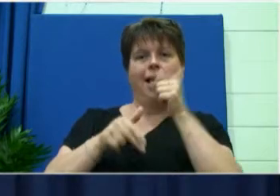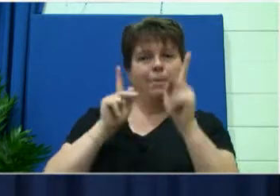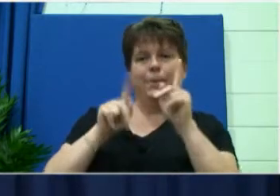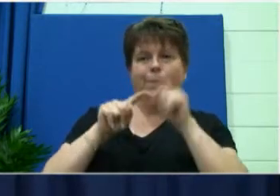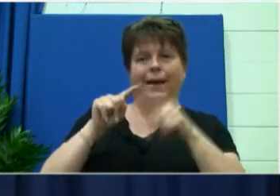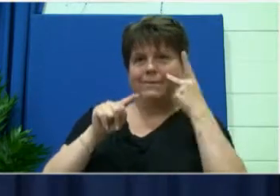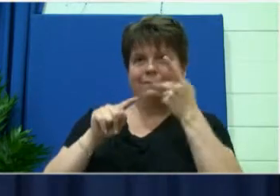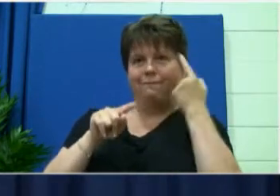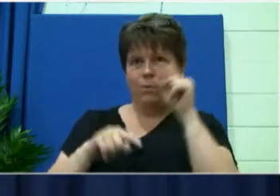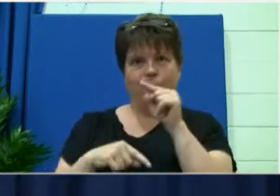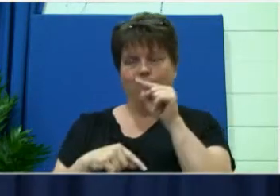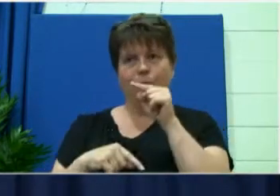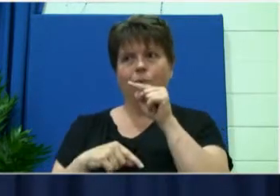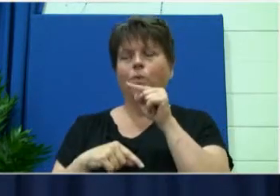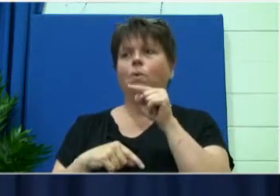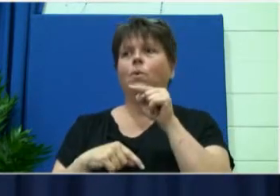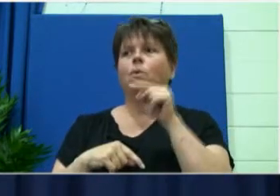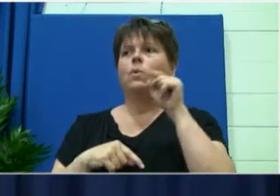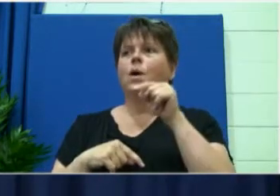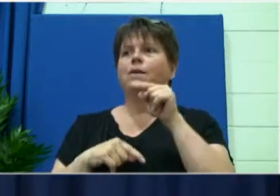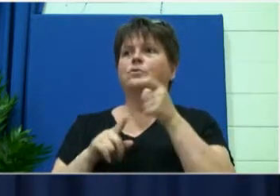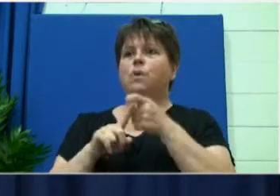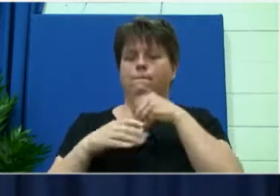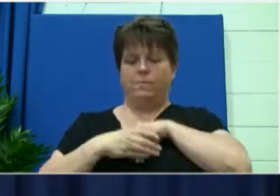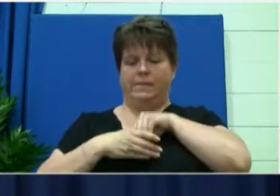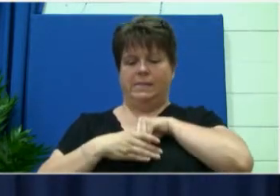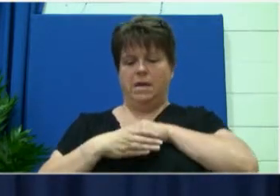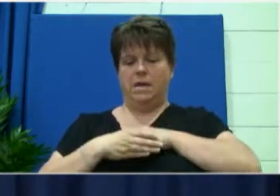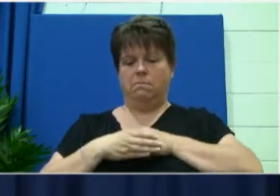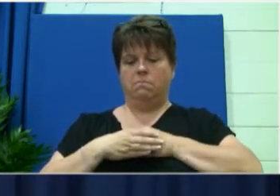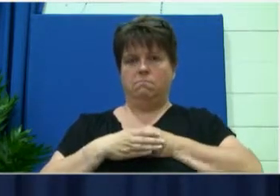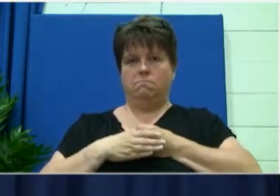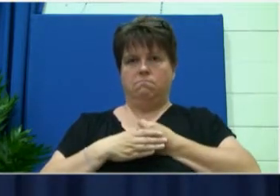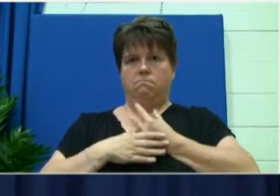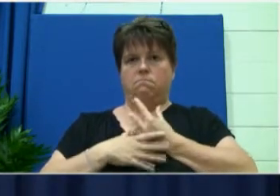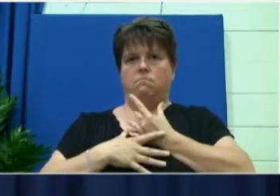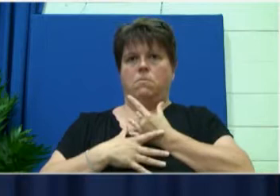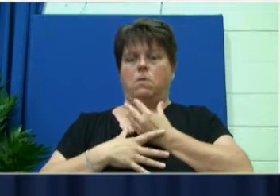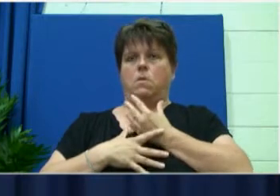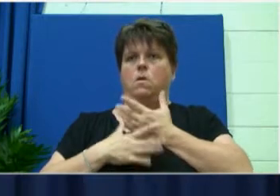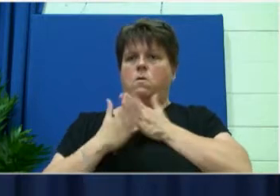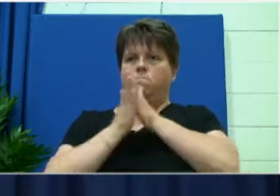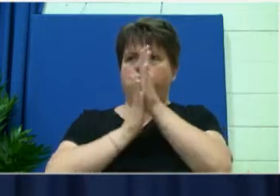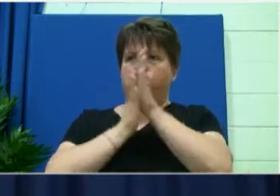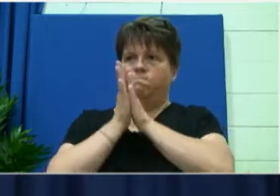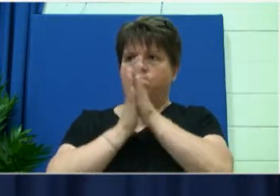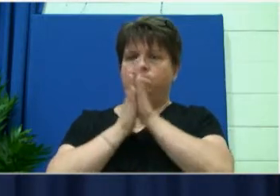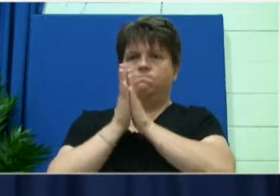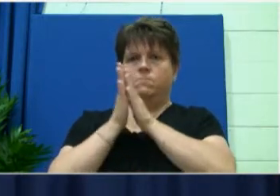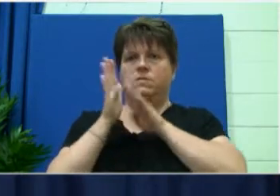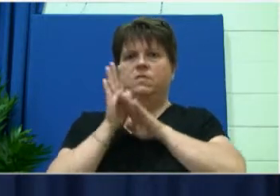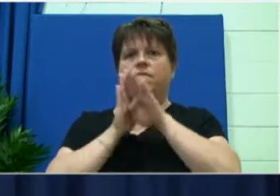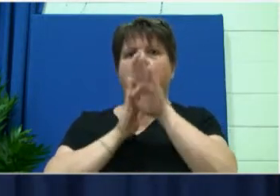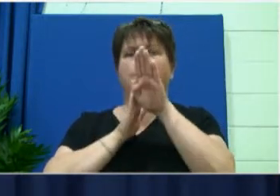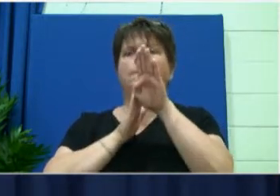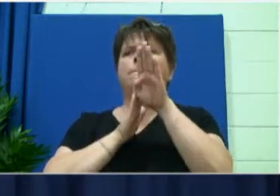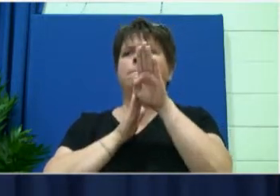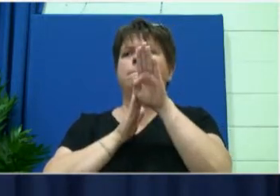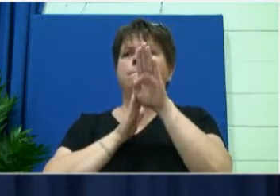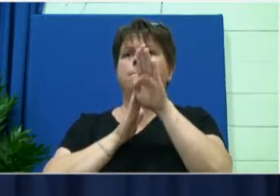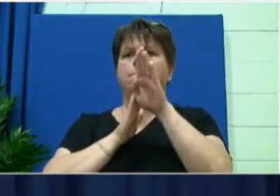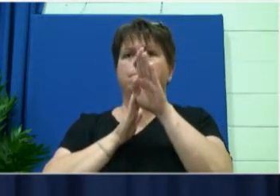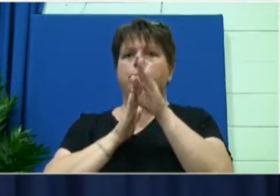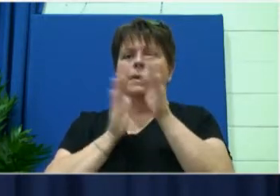for you. It has to come from inside of you. It needs to be developed